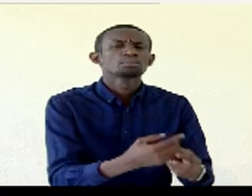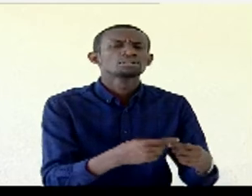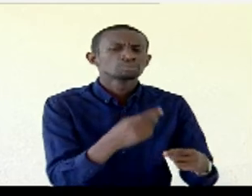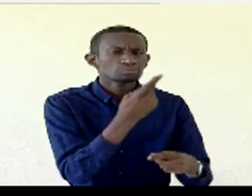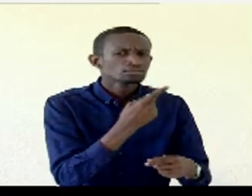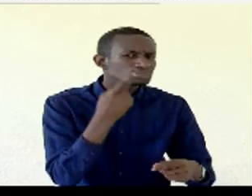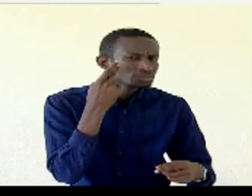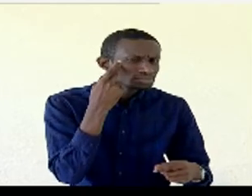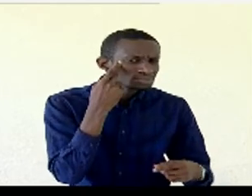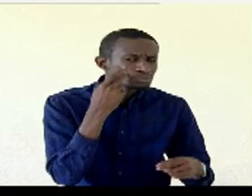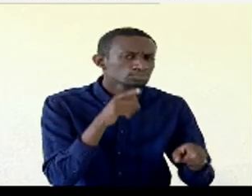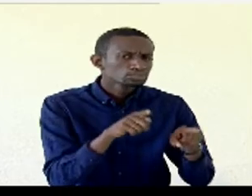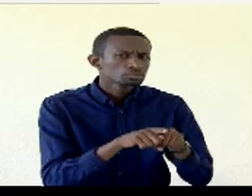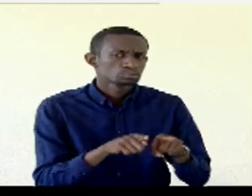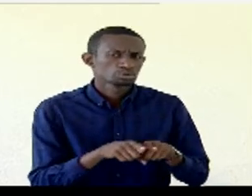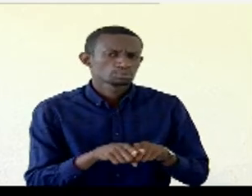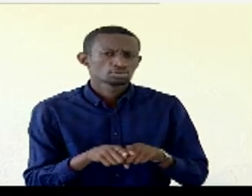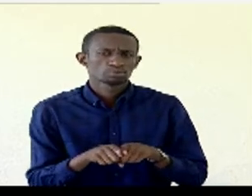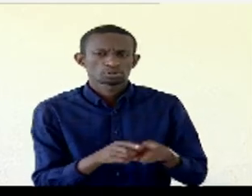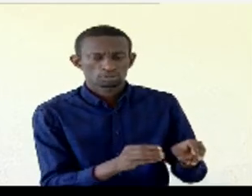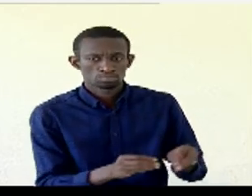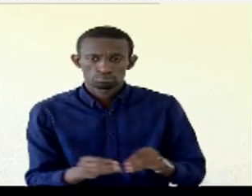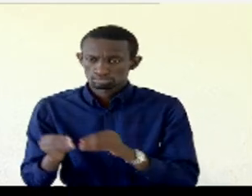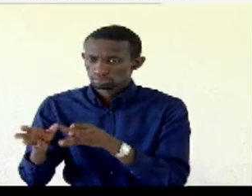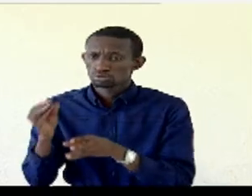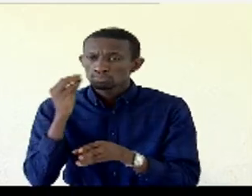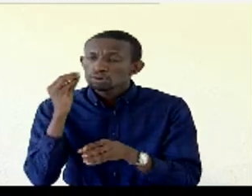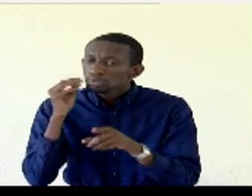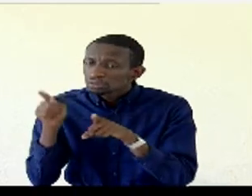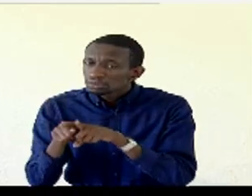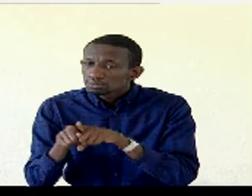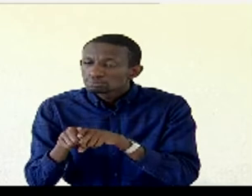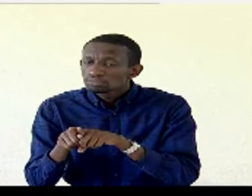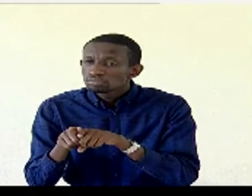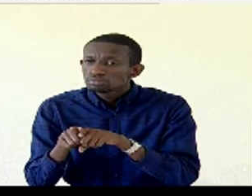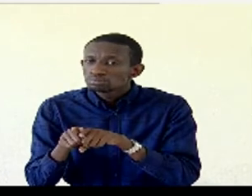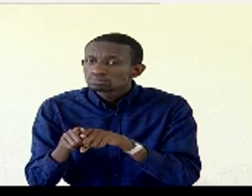the strings and the clothes back home as you wash and dry your clothes.